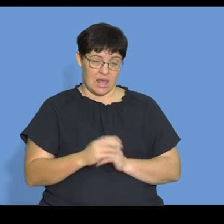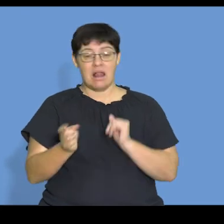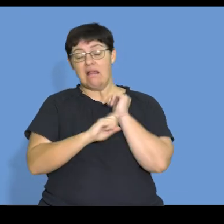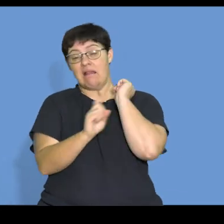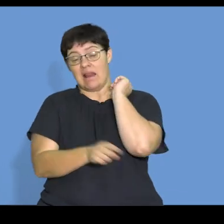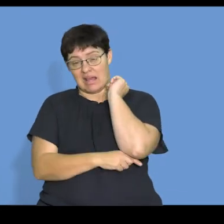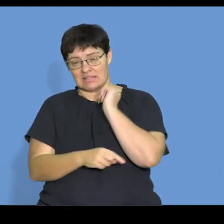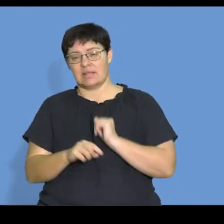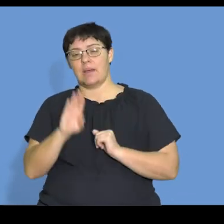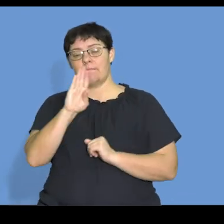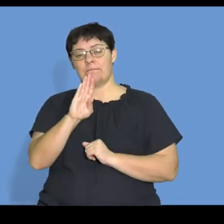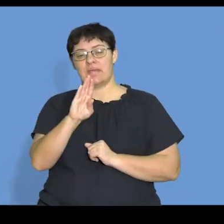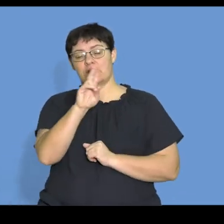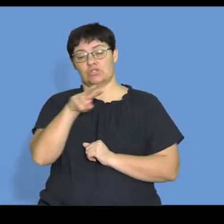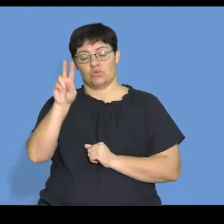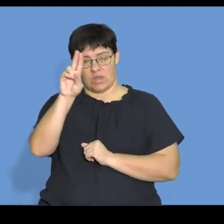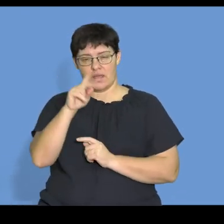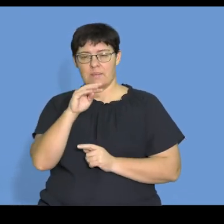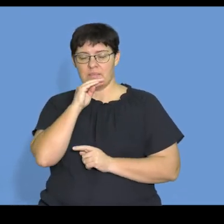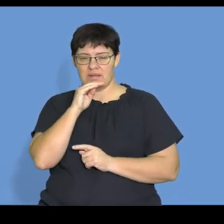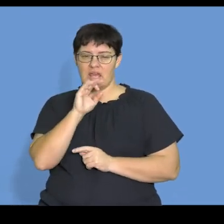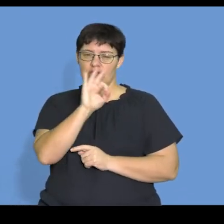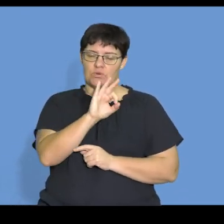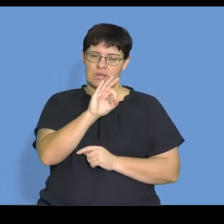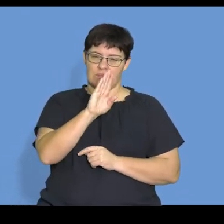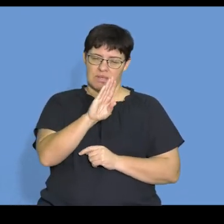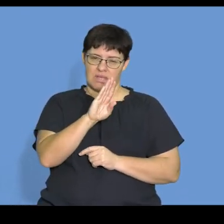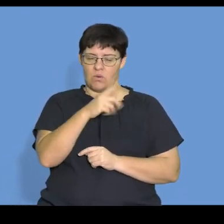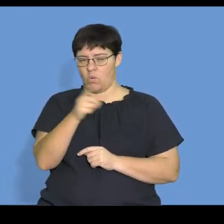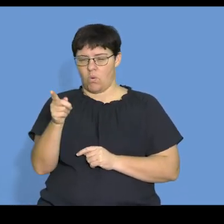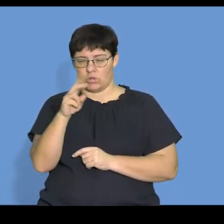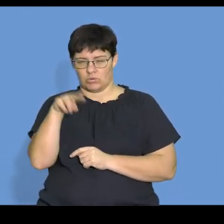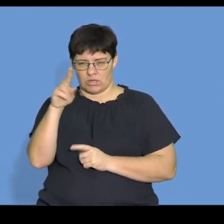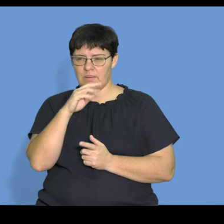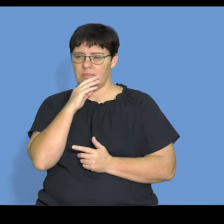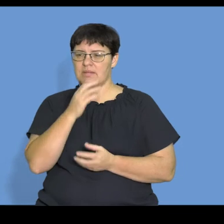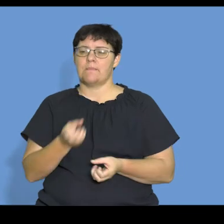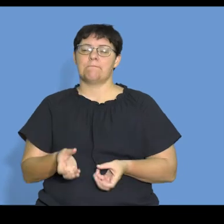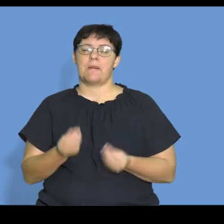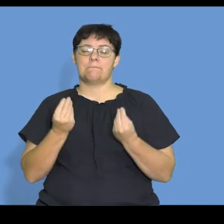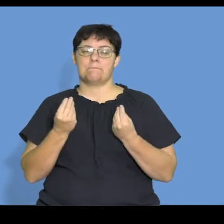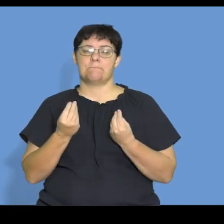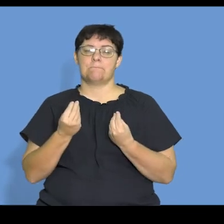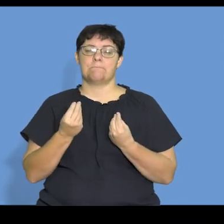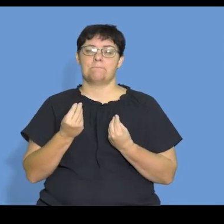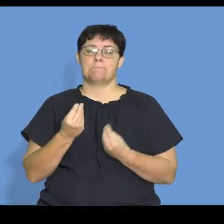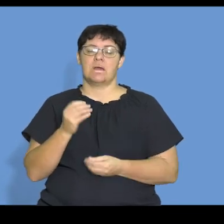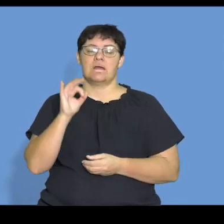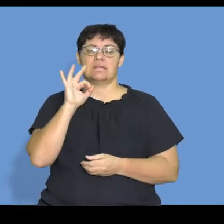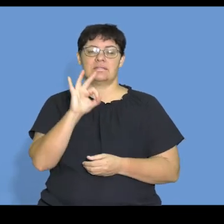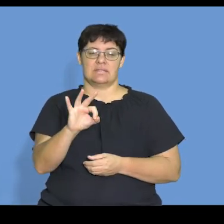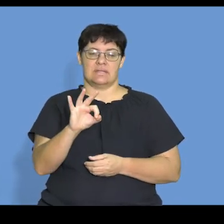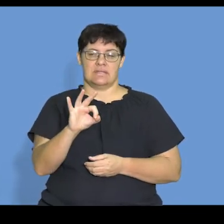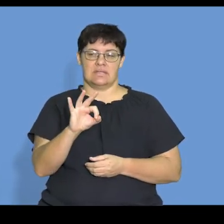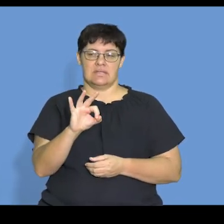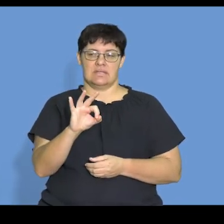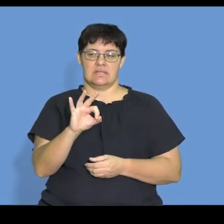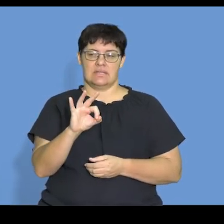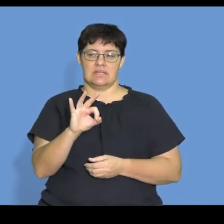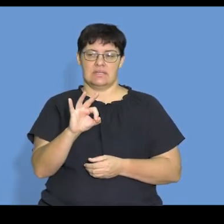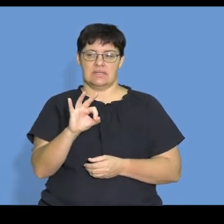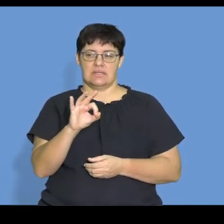b squared, which will be the 3b all squared, and that gives me plus 3 squared